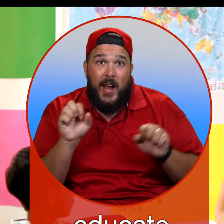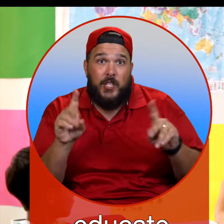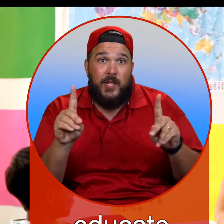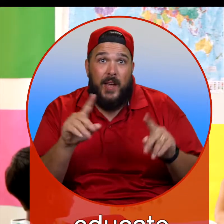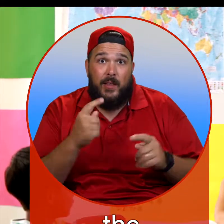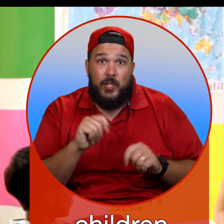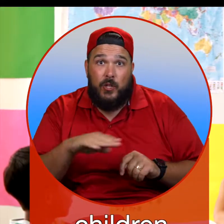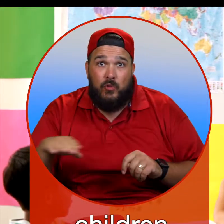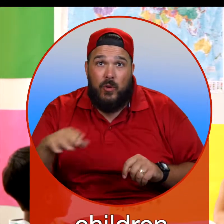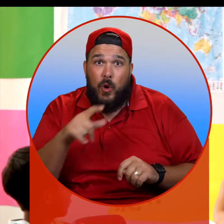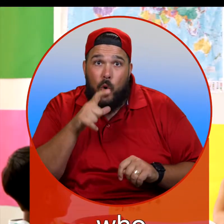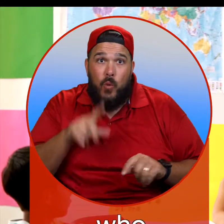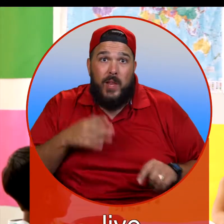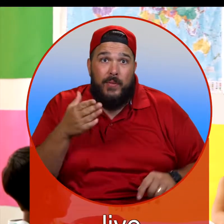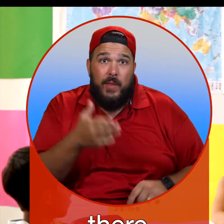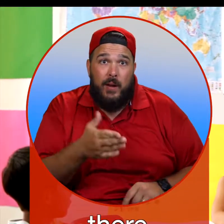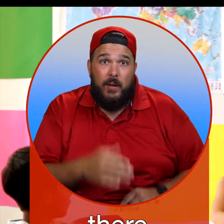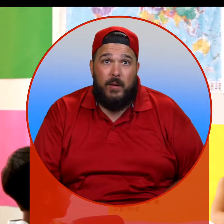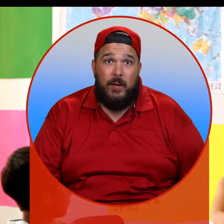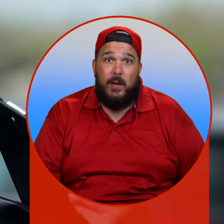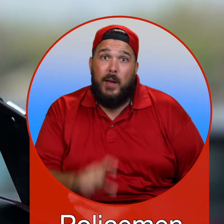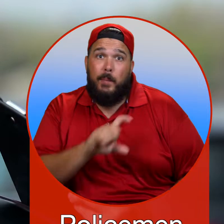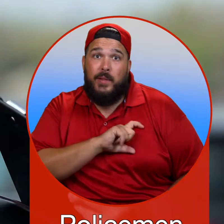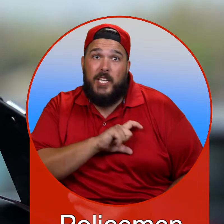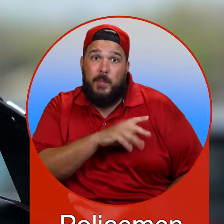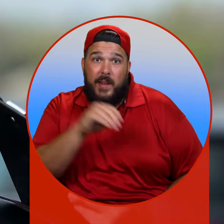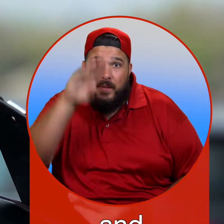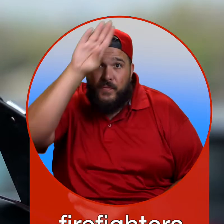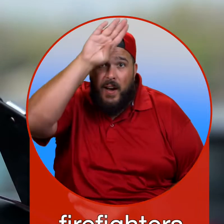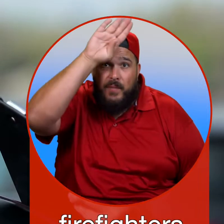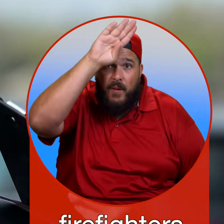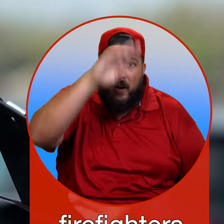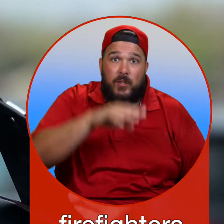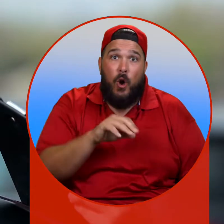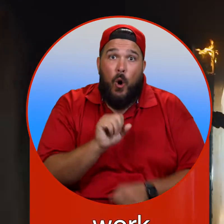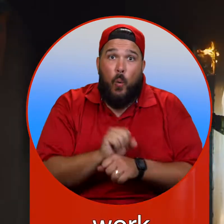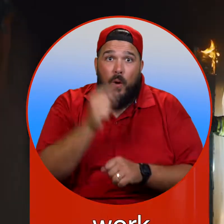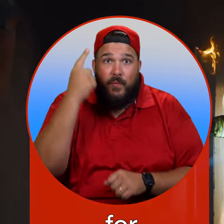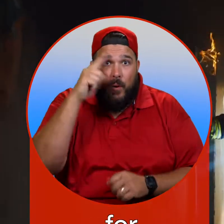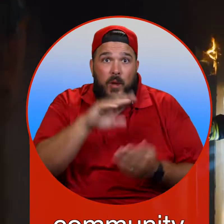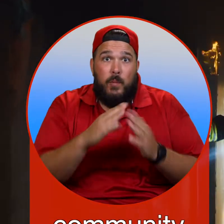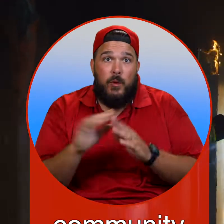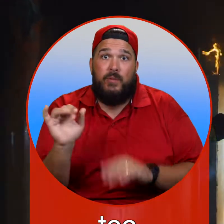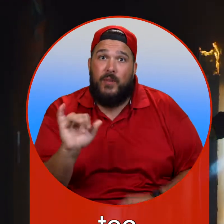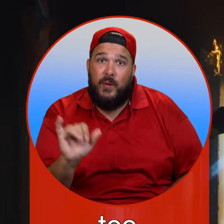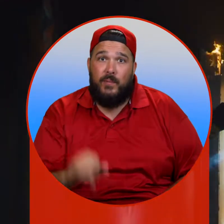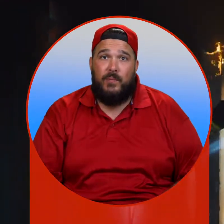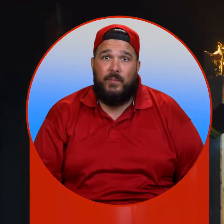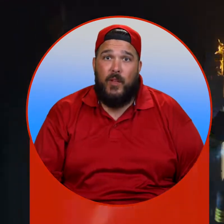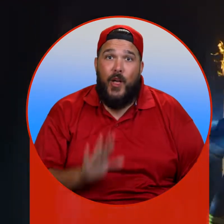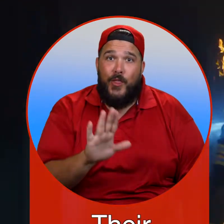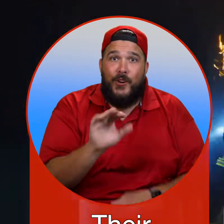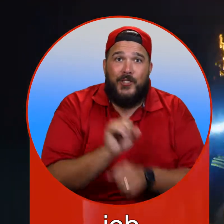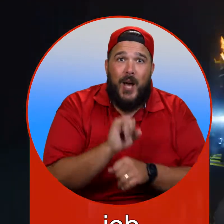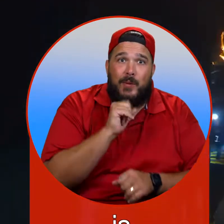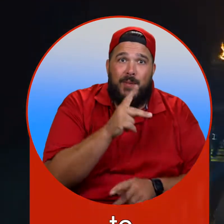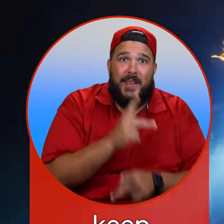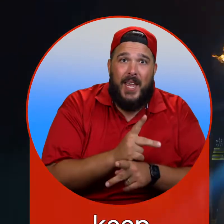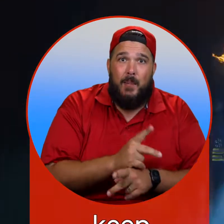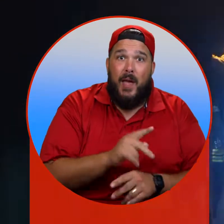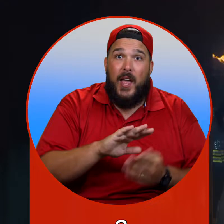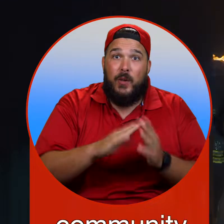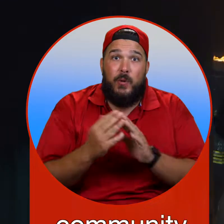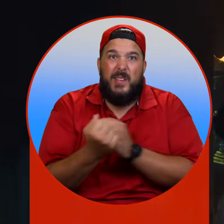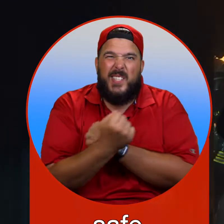job is to educate the children who live there. Policemen and firefighters work for a community too. Their job is